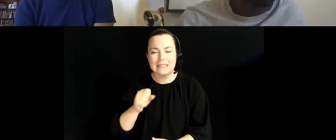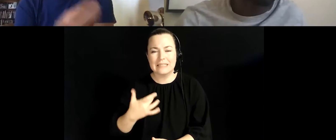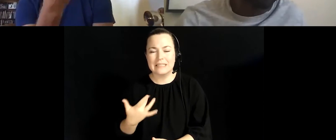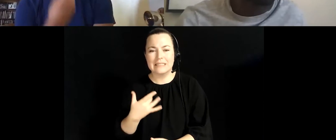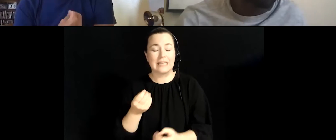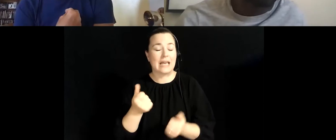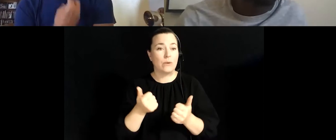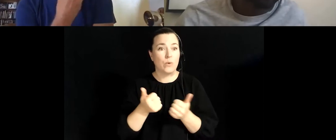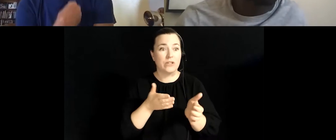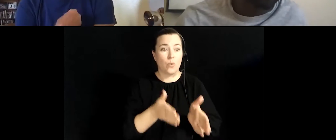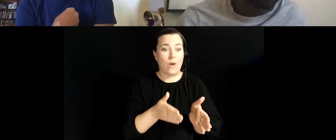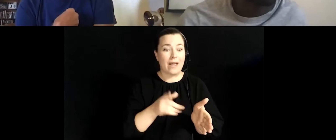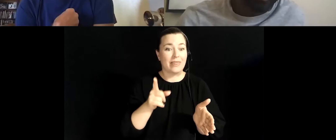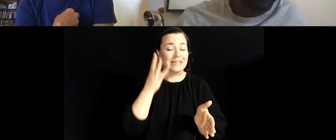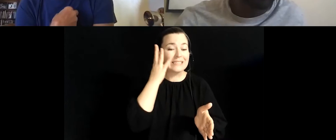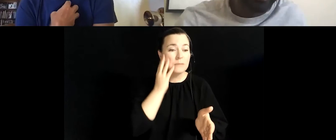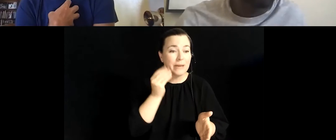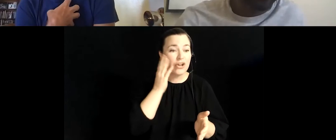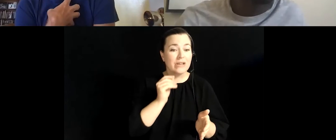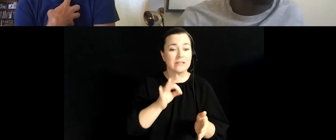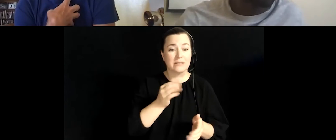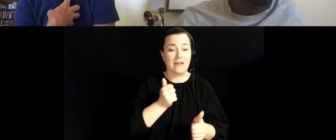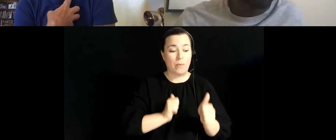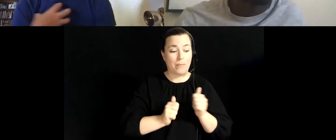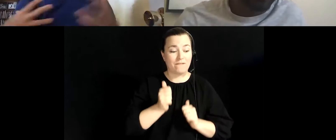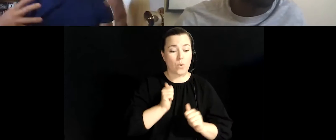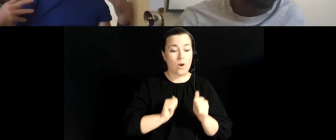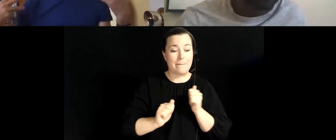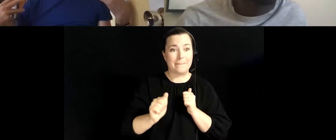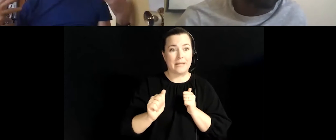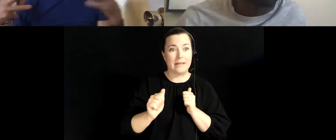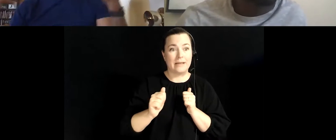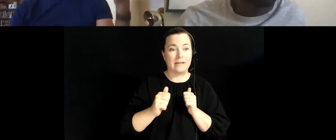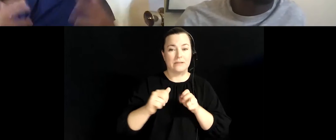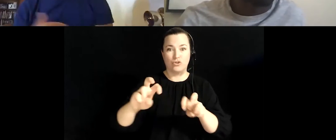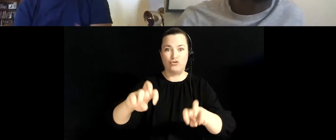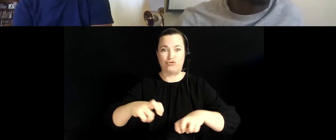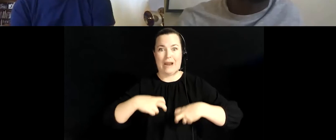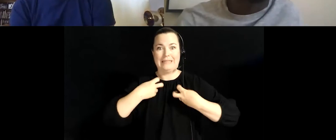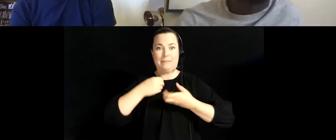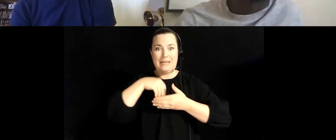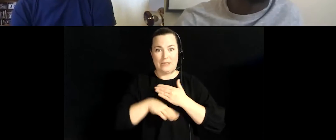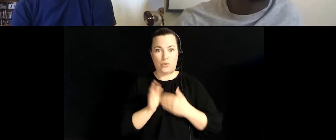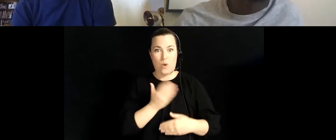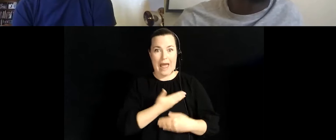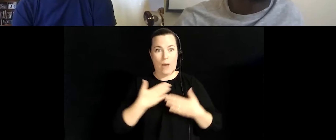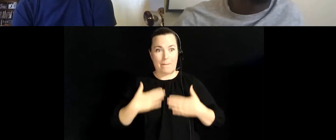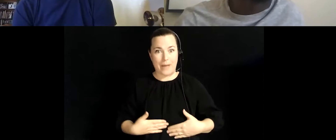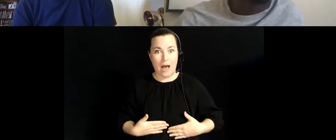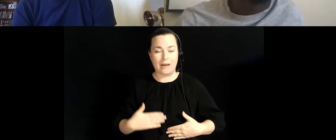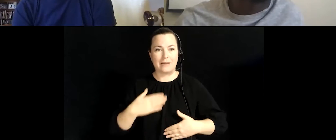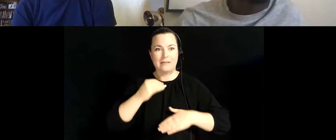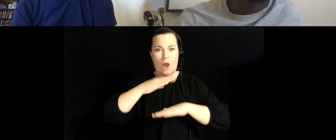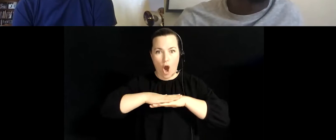performance transmit, or transmit, is it transmitted into our bodies and around and onto our bodies and